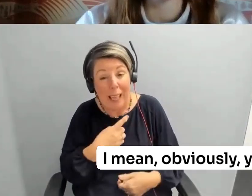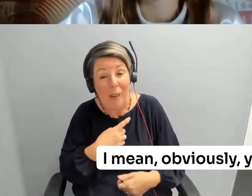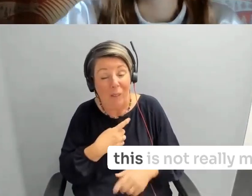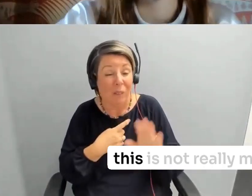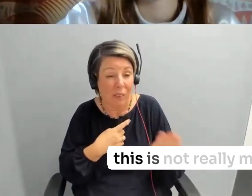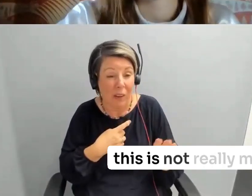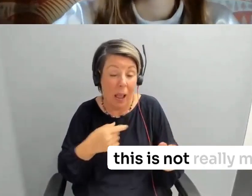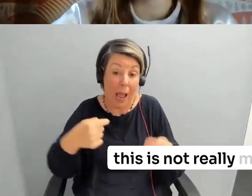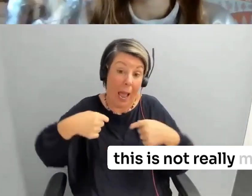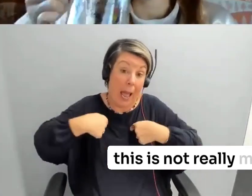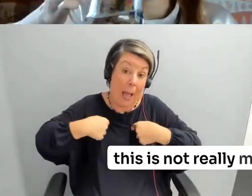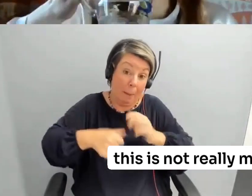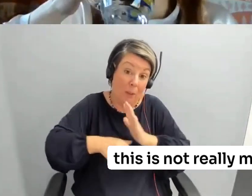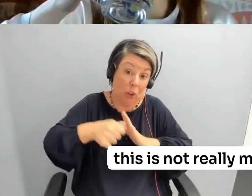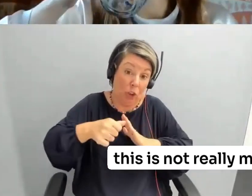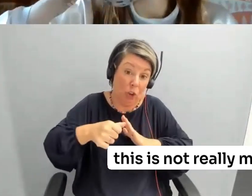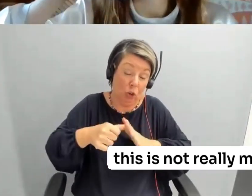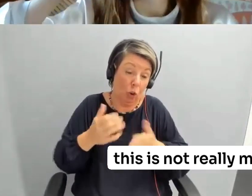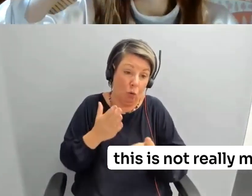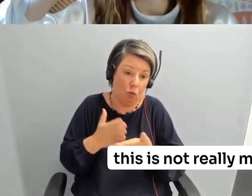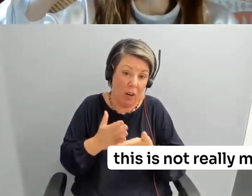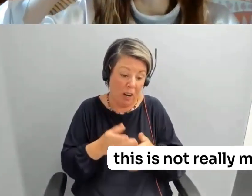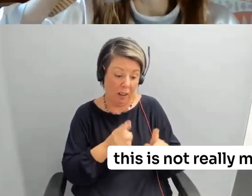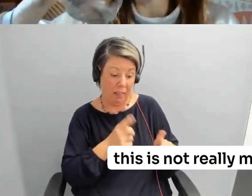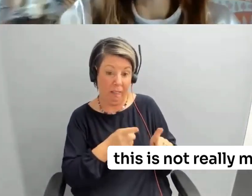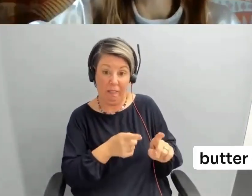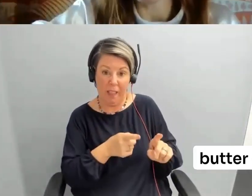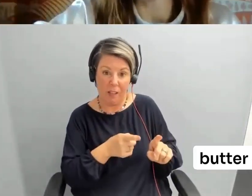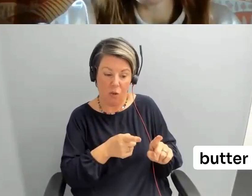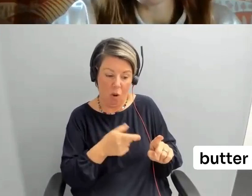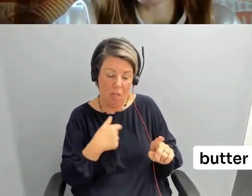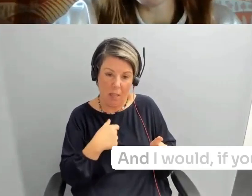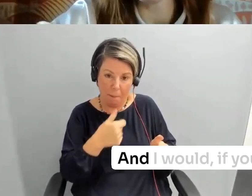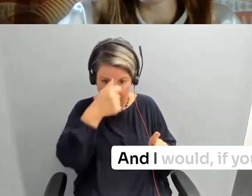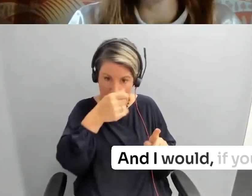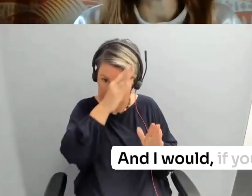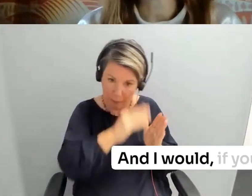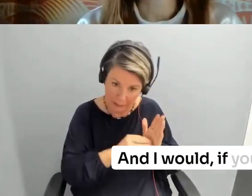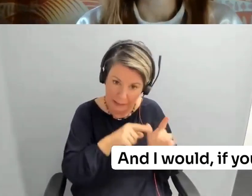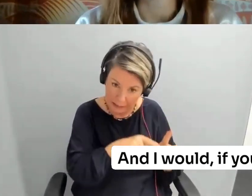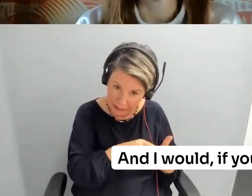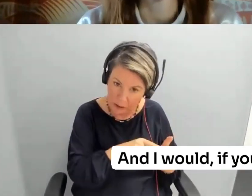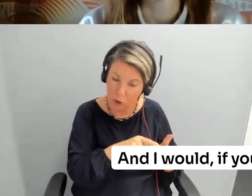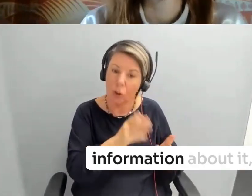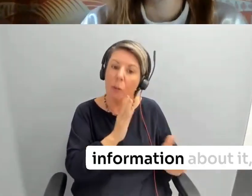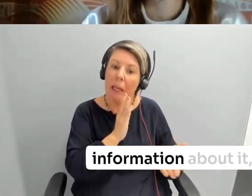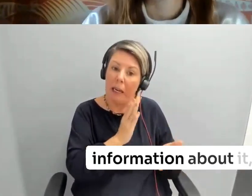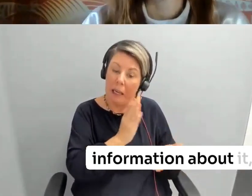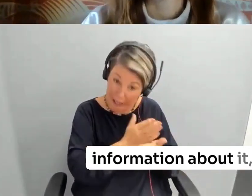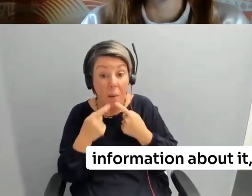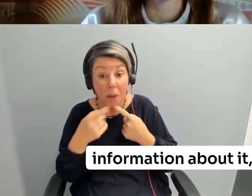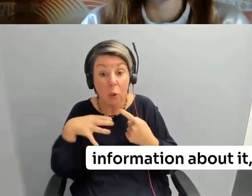as a surgeon, this is not really my absolute bread and butter expertise. And I would, if you really wanted more